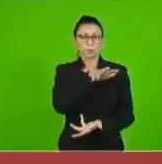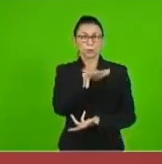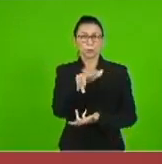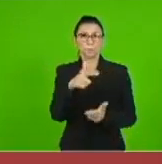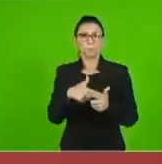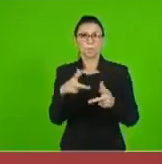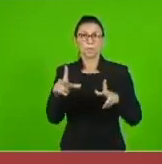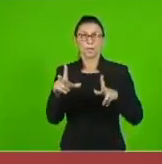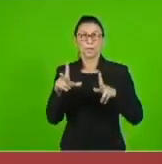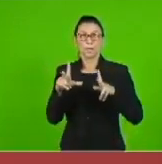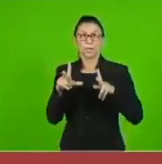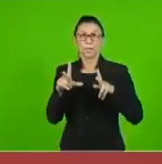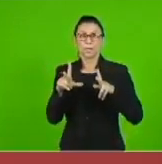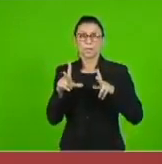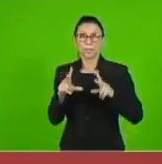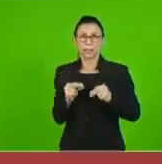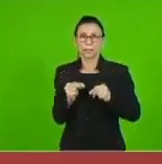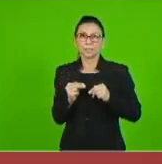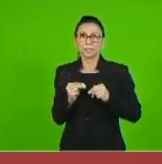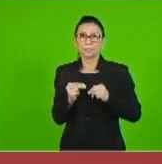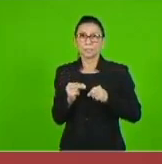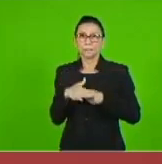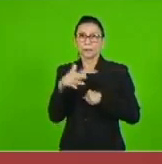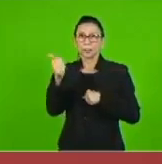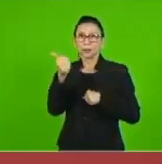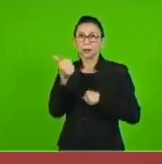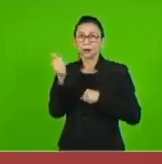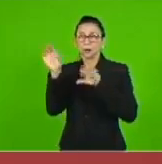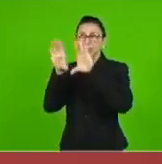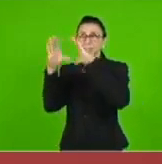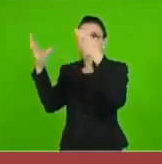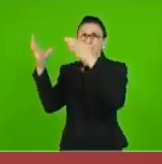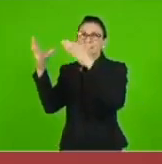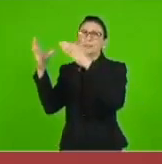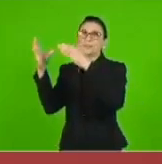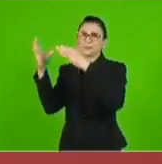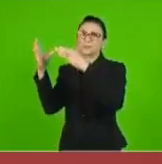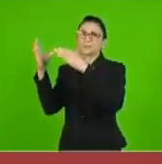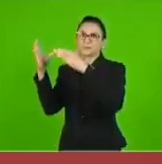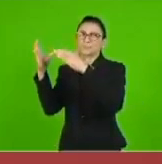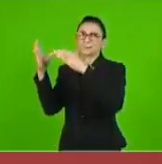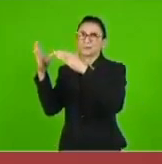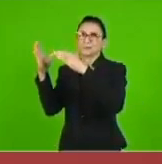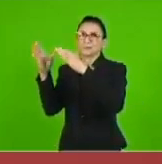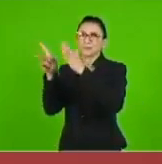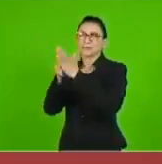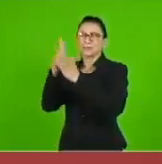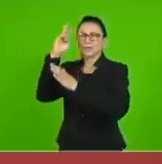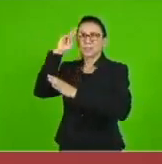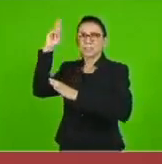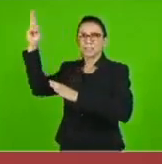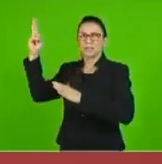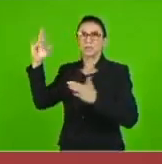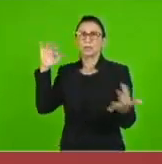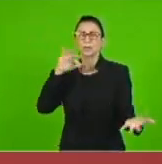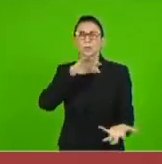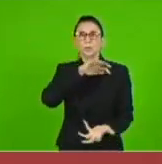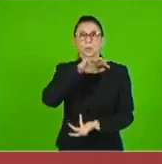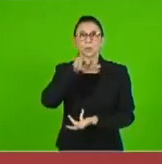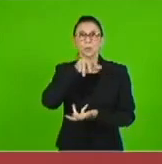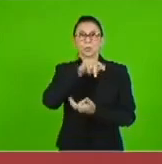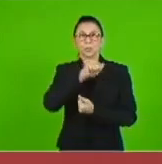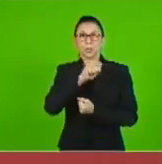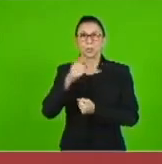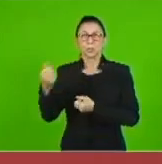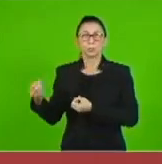we possess the land of promise as registered in the Bible. The heavens are the heavens